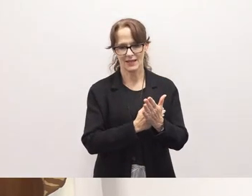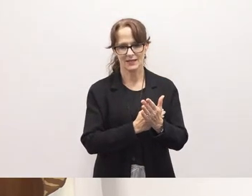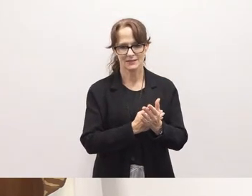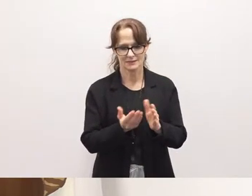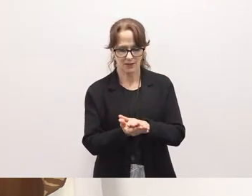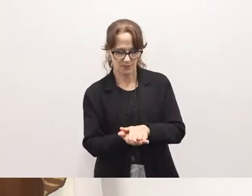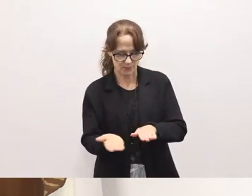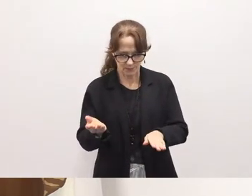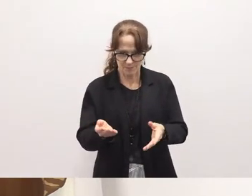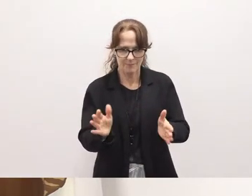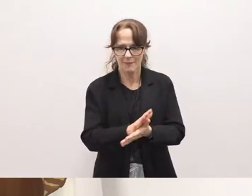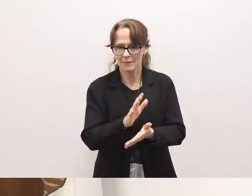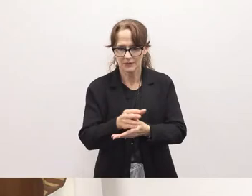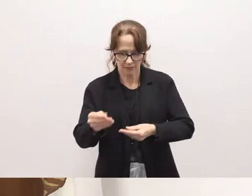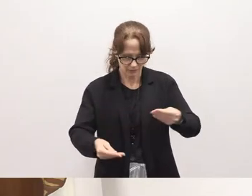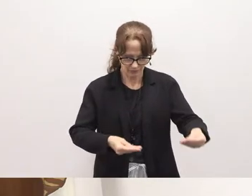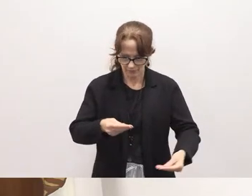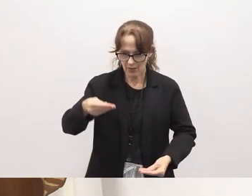this paper.